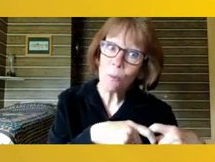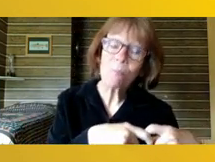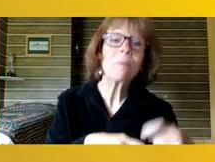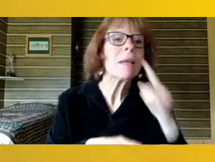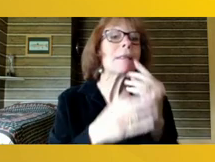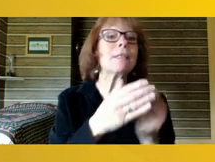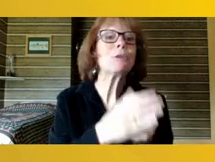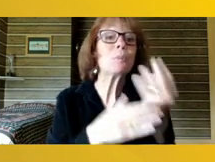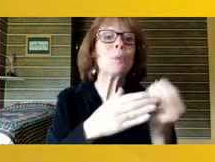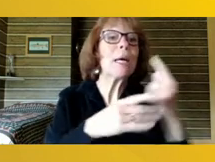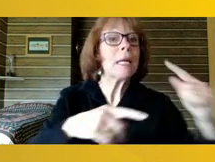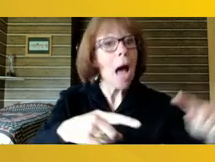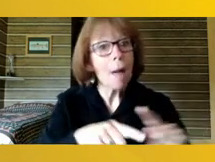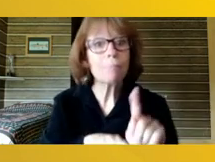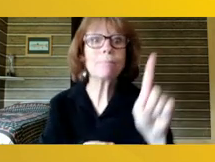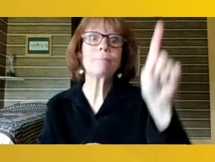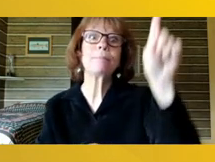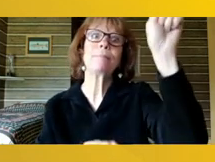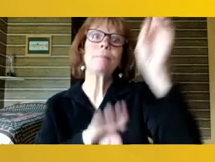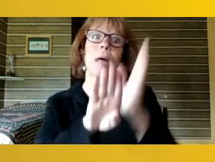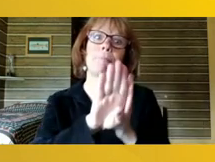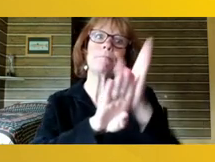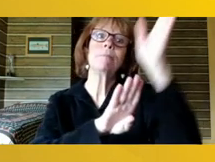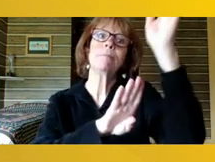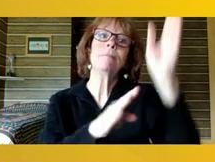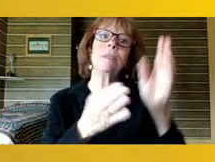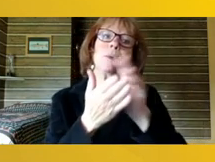summer, and fall. Next slide.